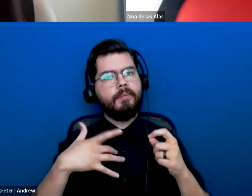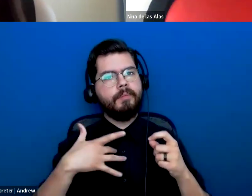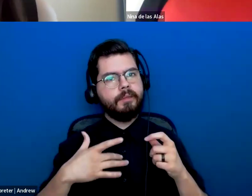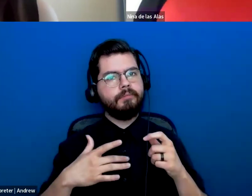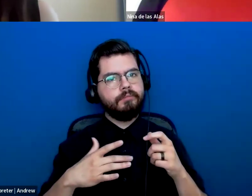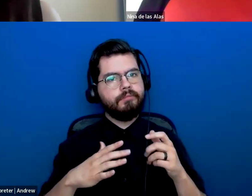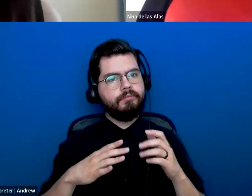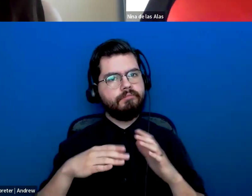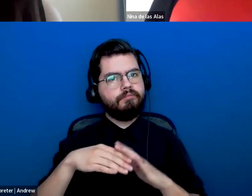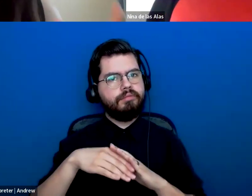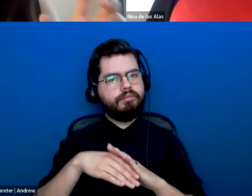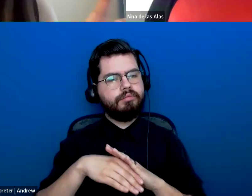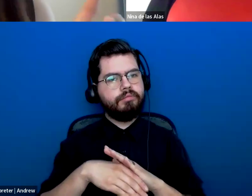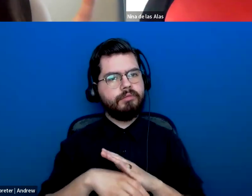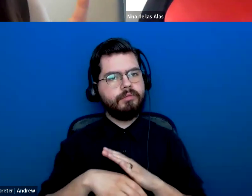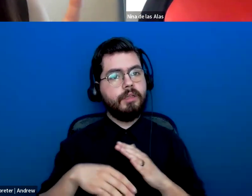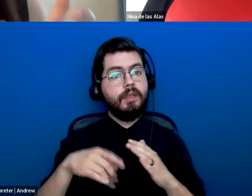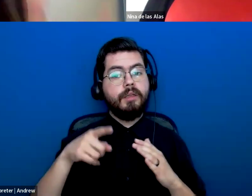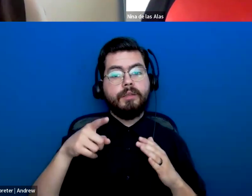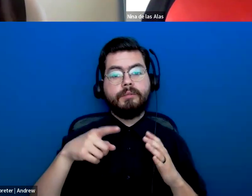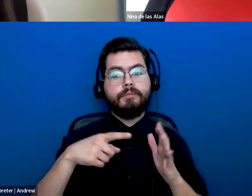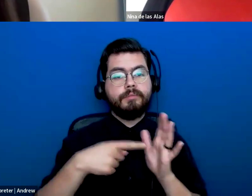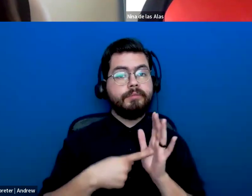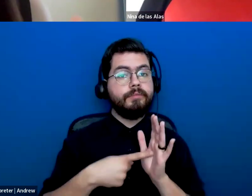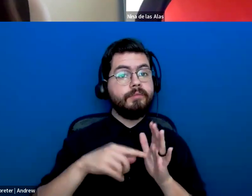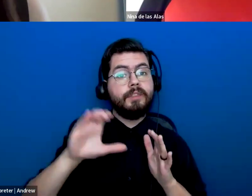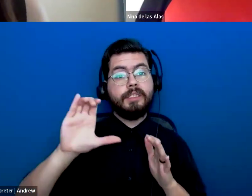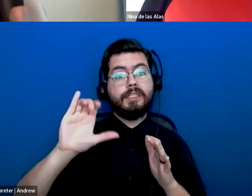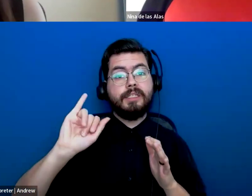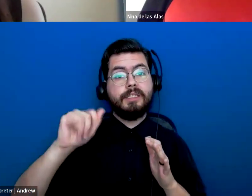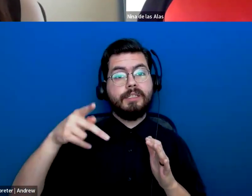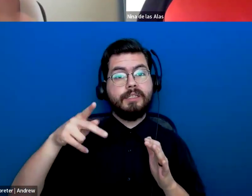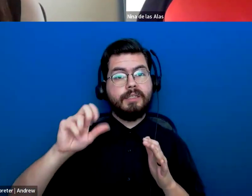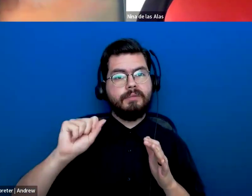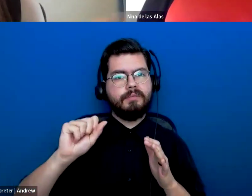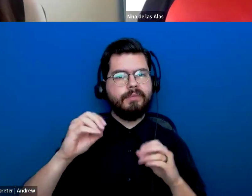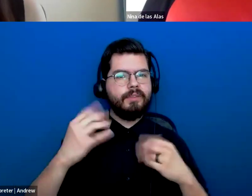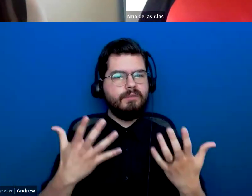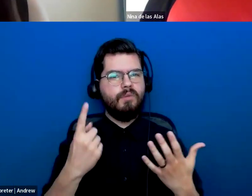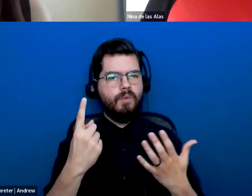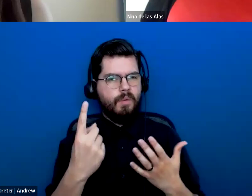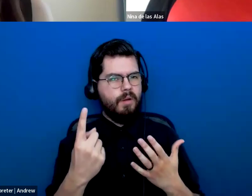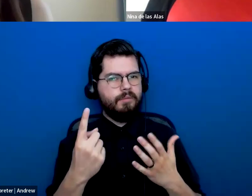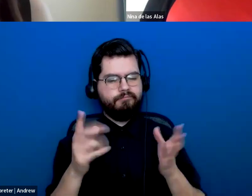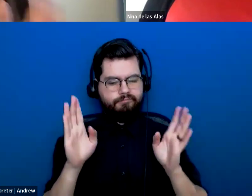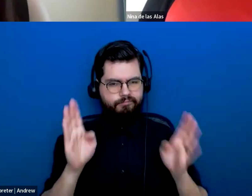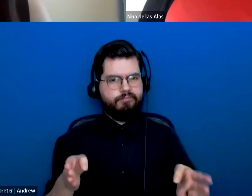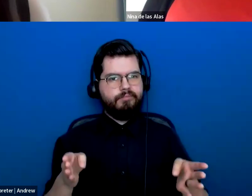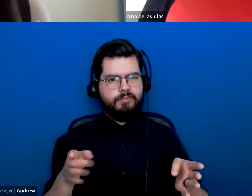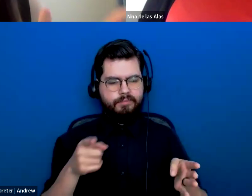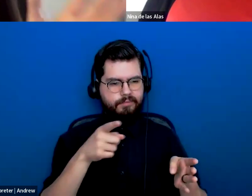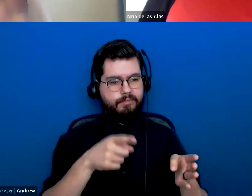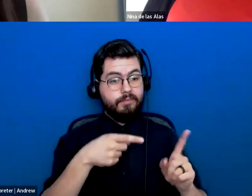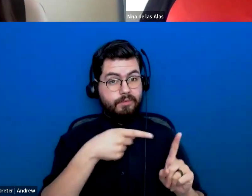for most current tools like the SIPS, can just give us a snapshot what a student is feeling right now or in past few months. But